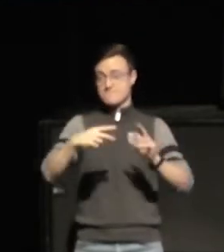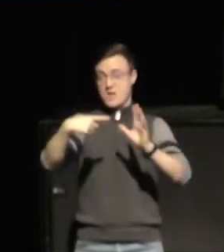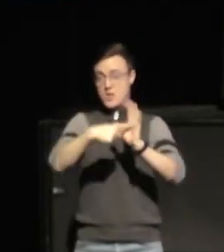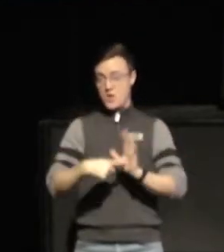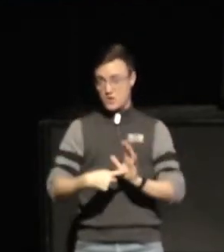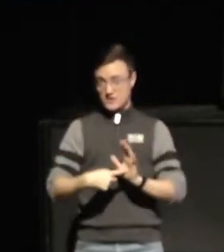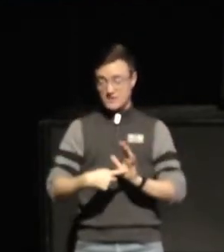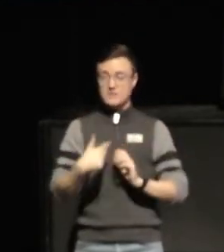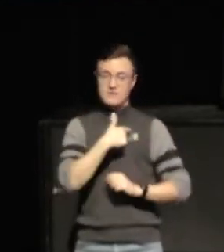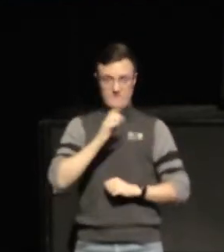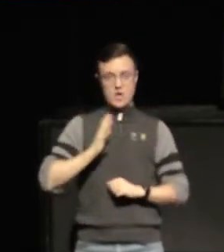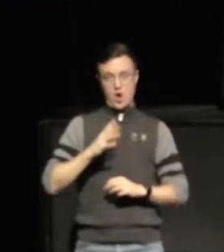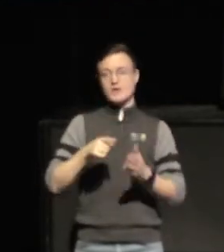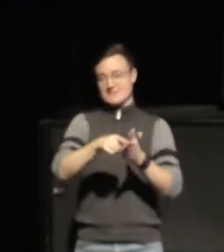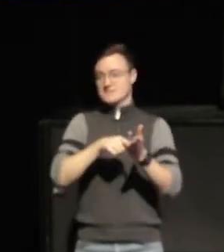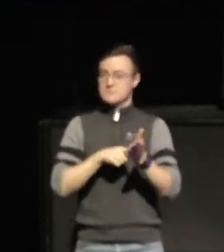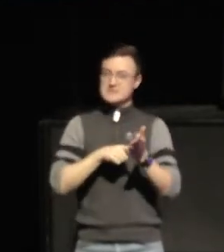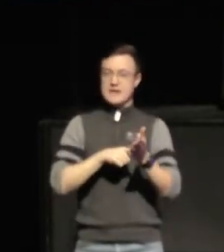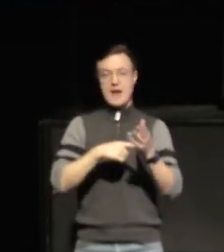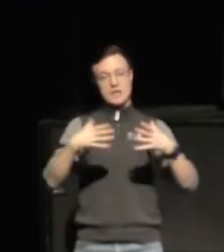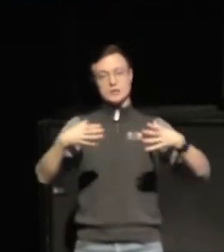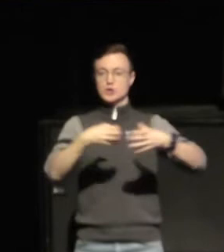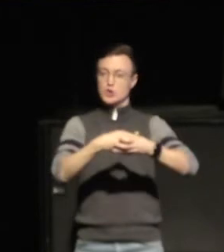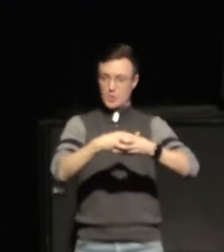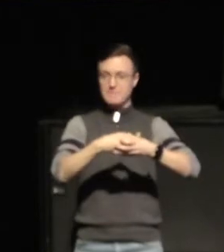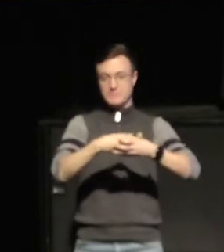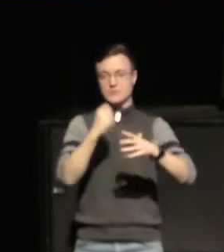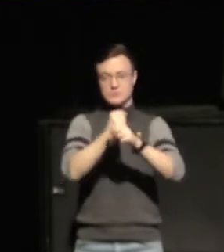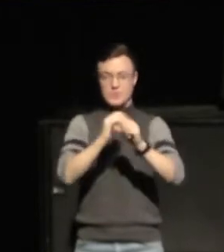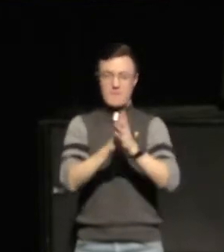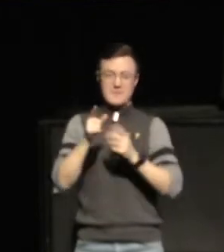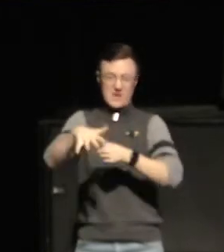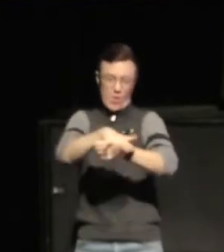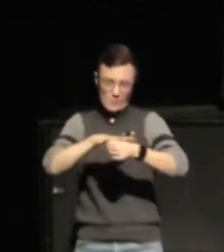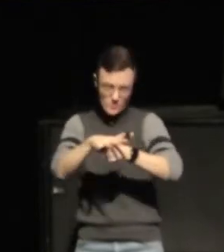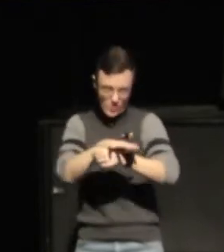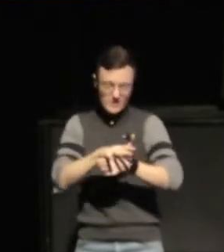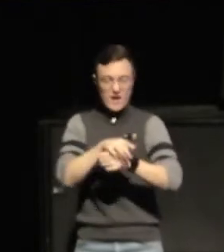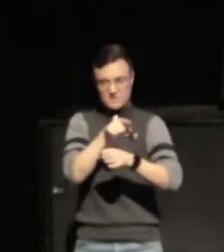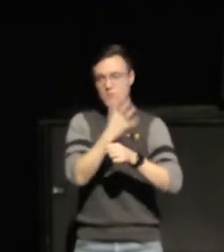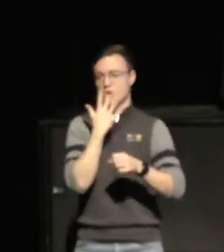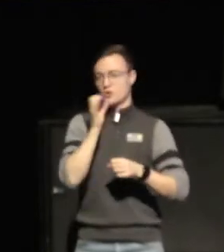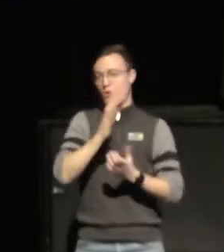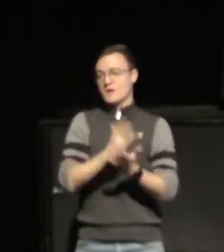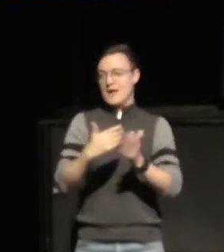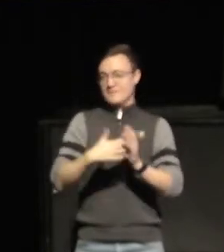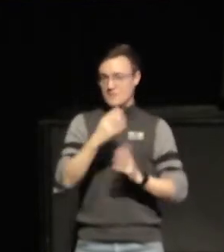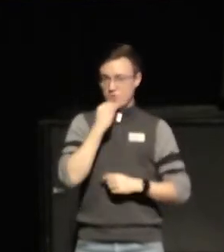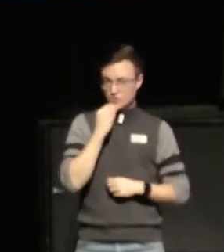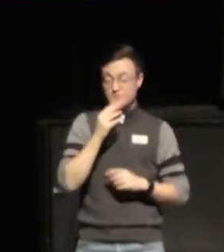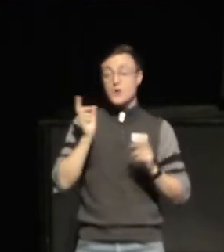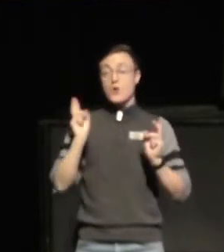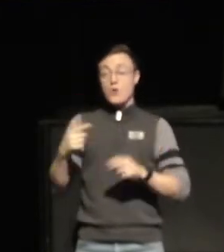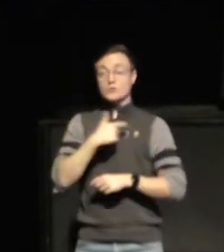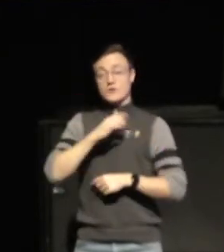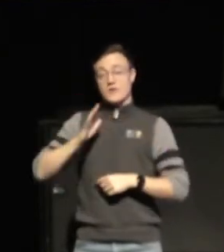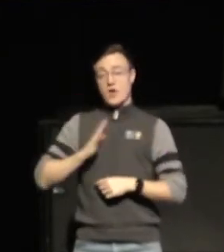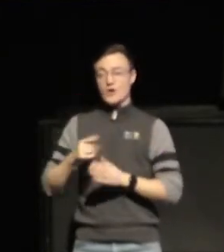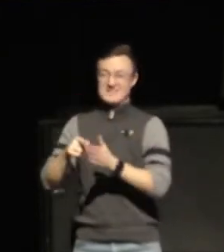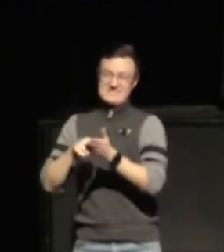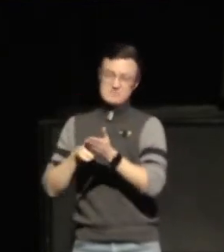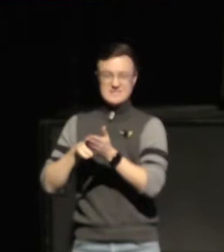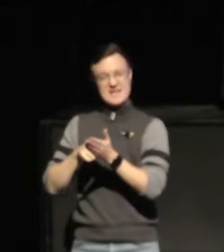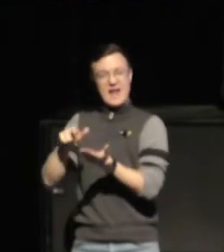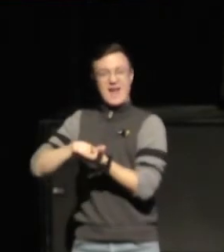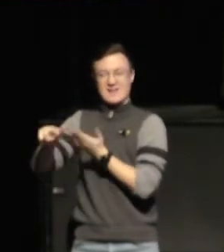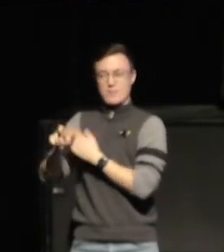on Economic, Social and Cultural Rights that has a recognition of the right to food. We also have a United Nations Special Rapporteur